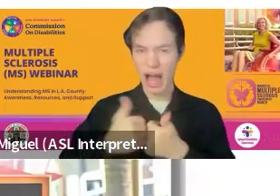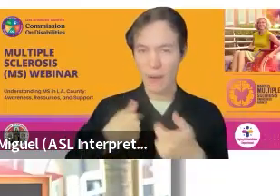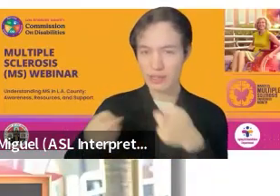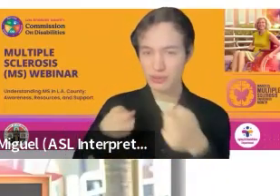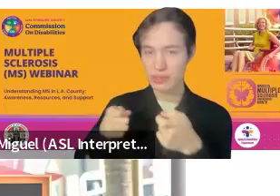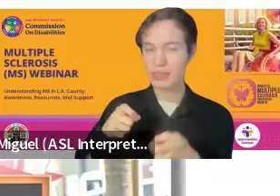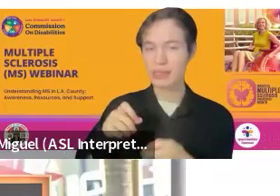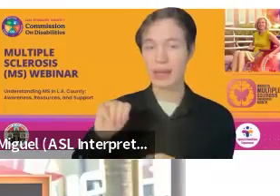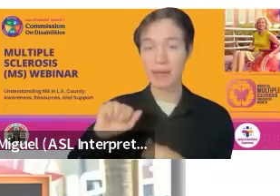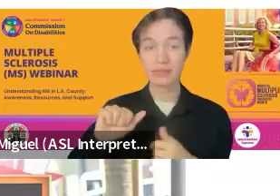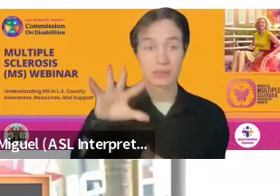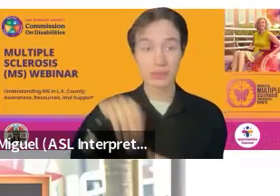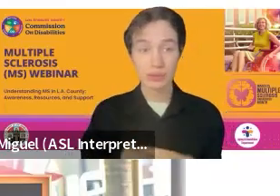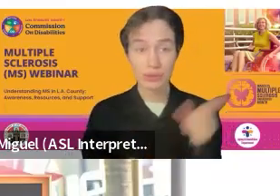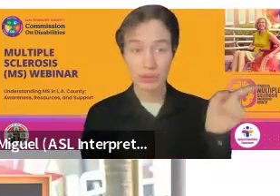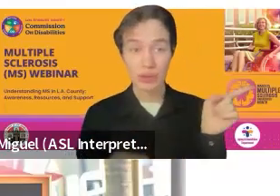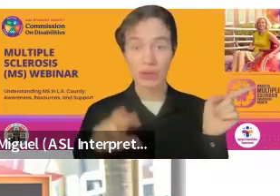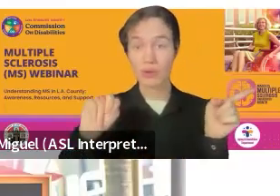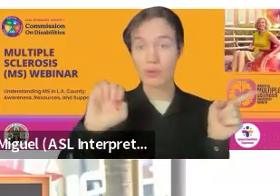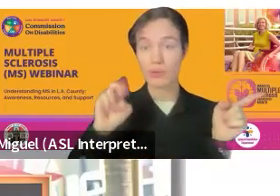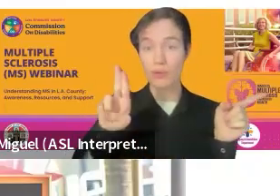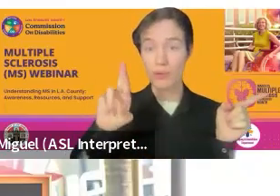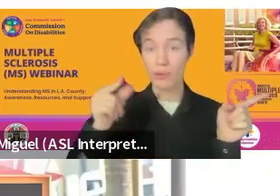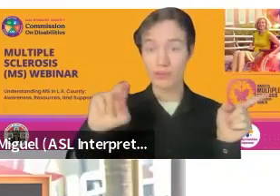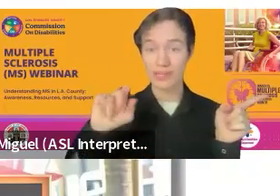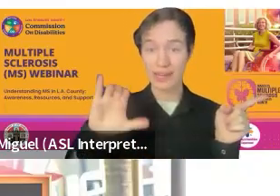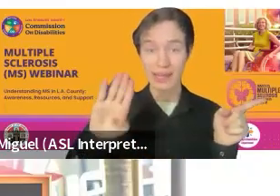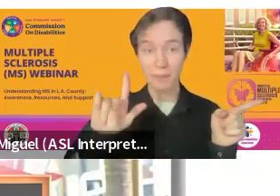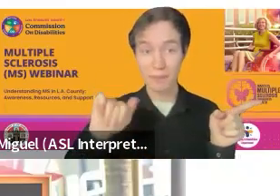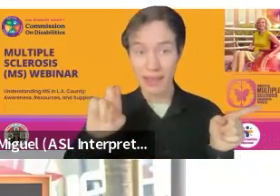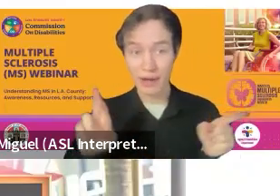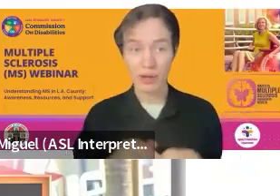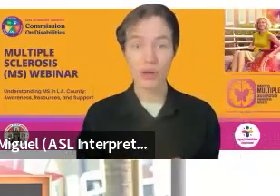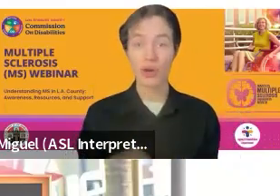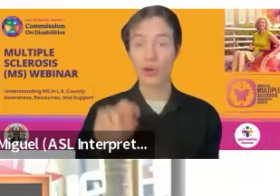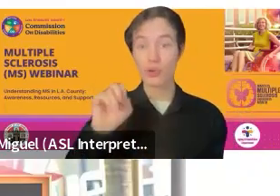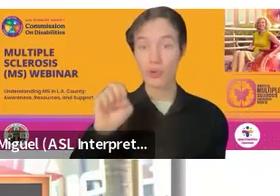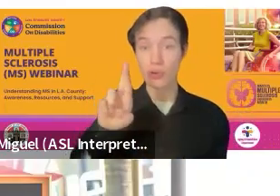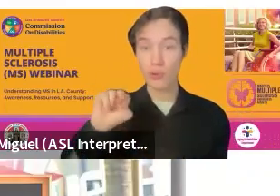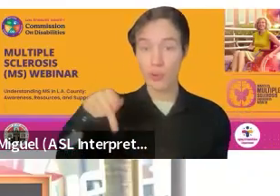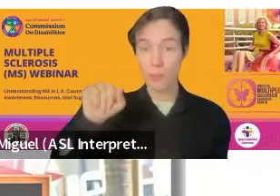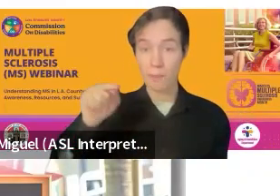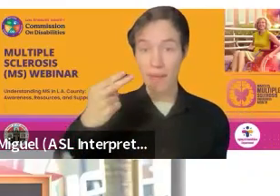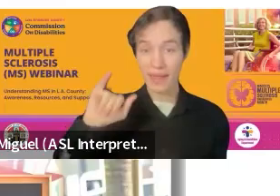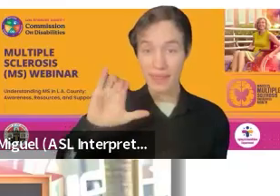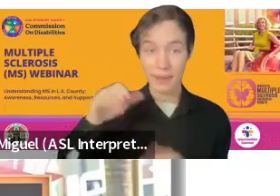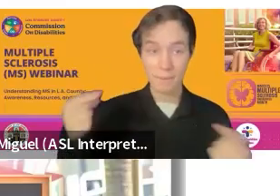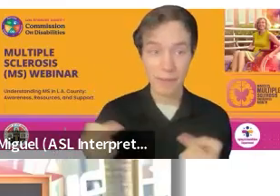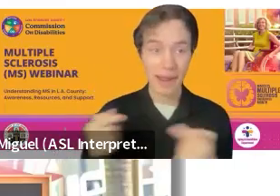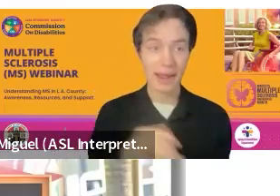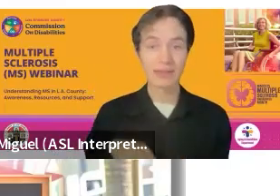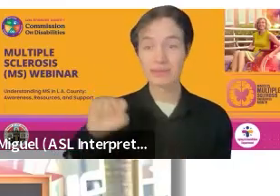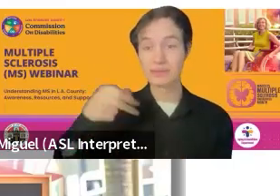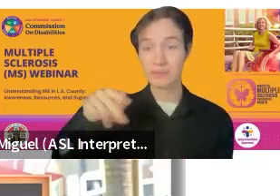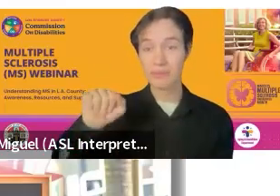symptoms include neurogenic bladder, neuropathic pain, spasticity, fatigue, helping improve walking